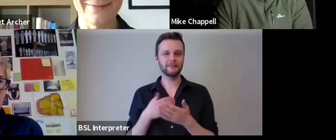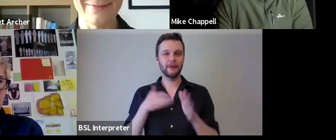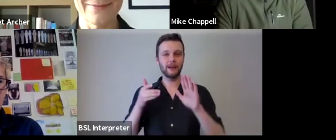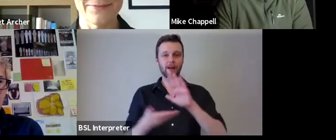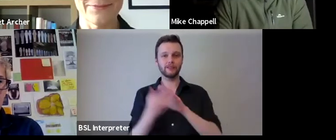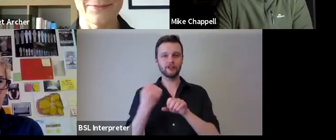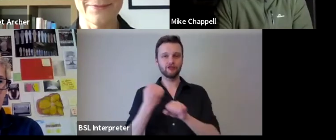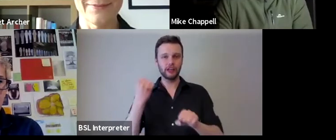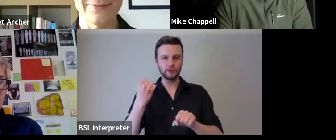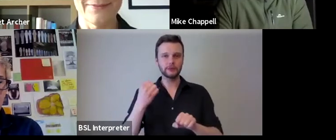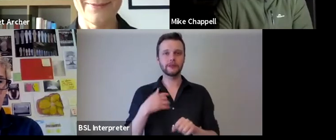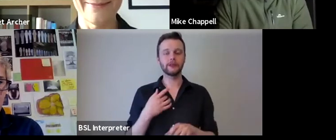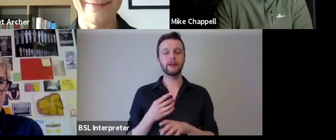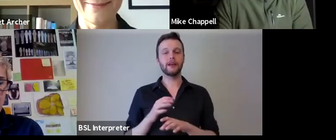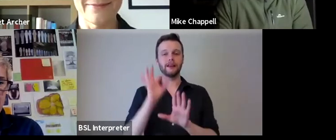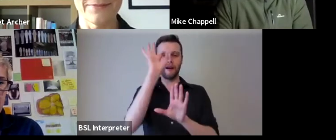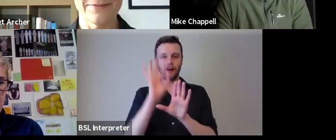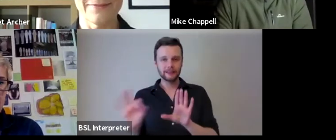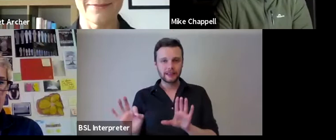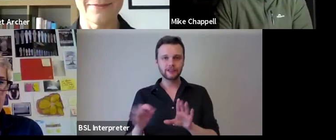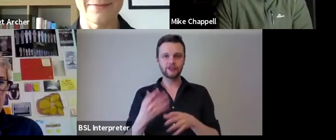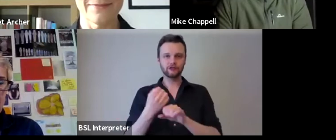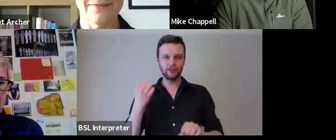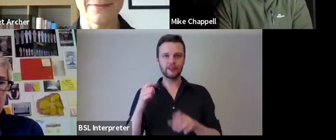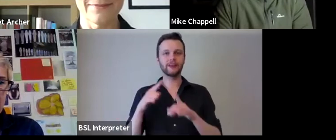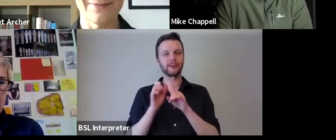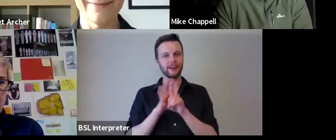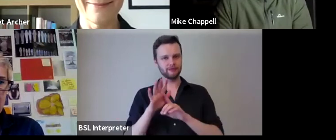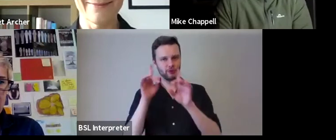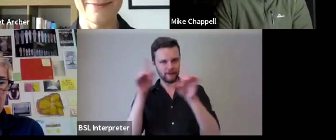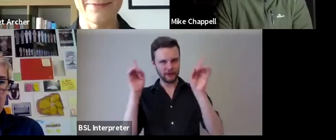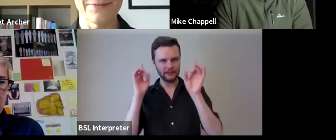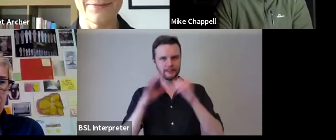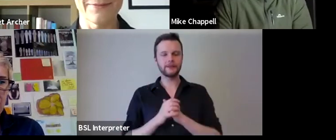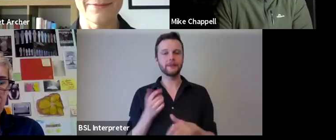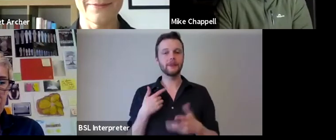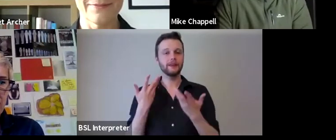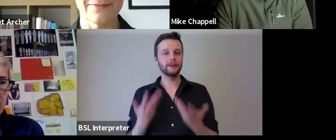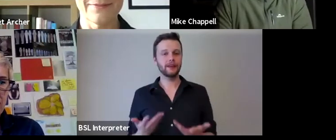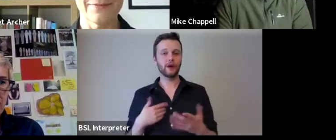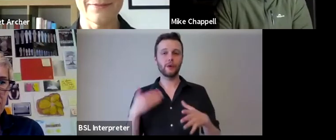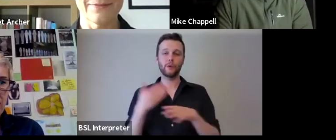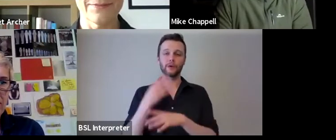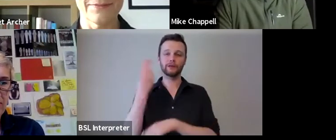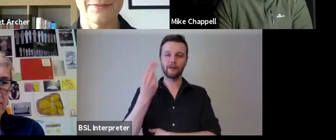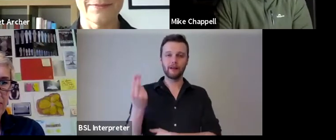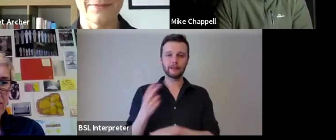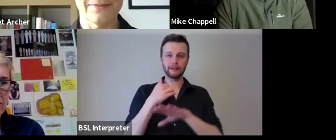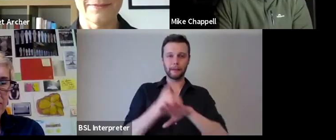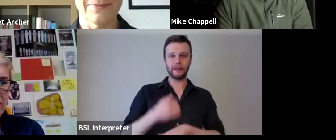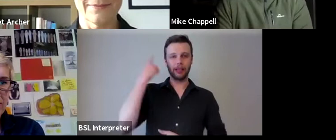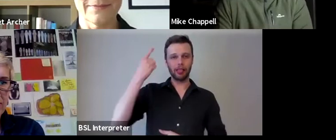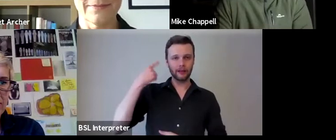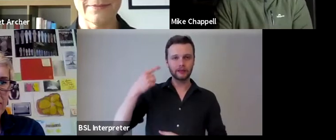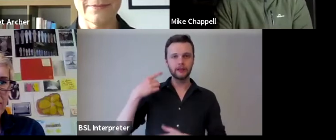undergraduate architecture degree at Edinburgh University, and now I'm an artist based in London. And my